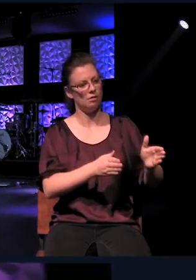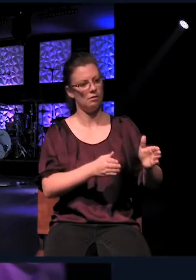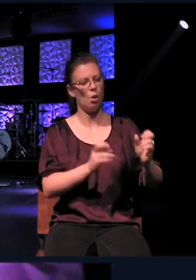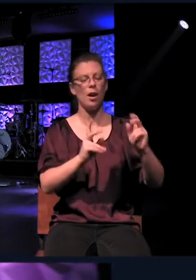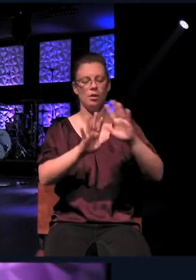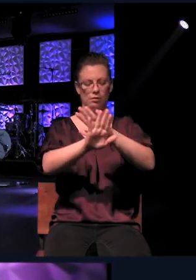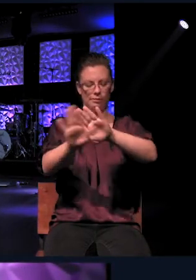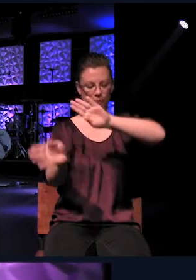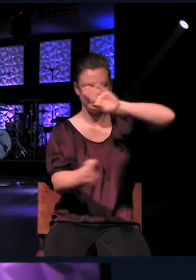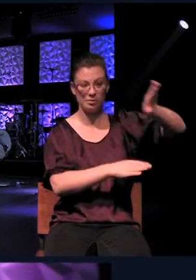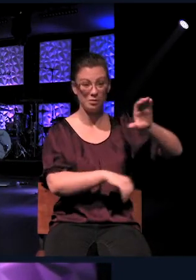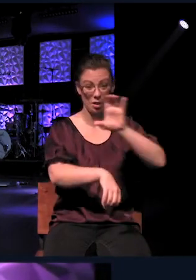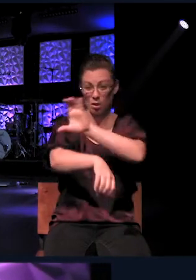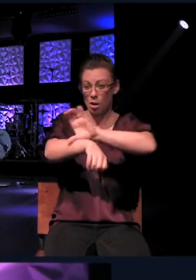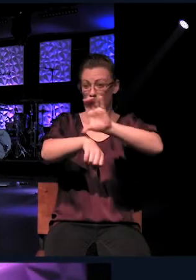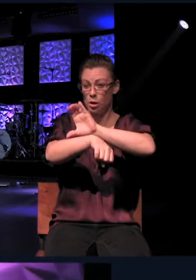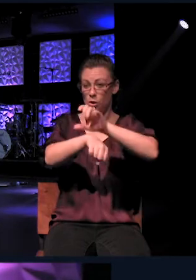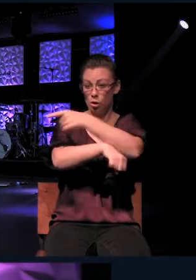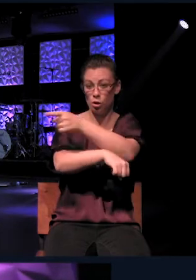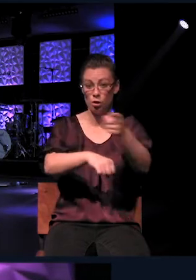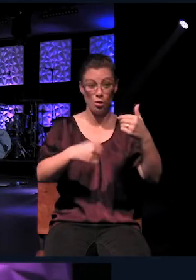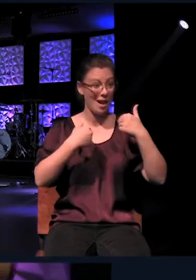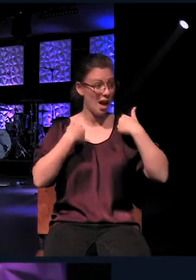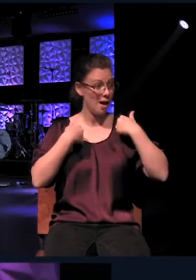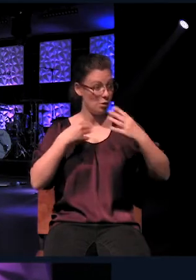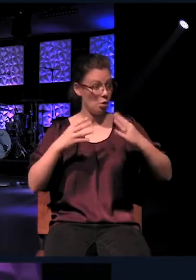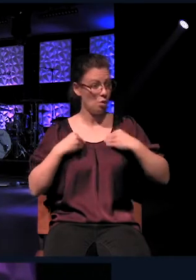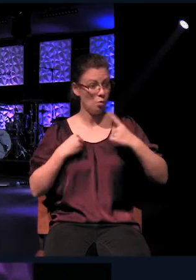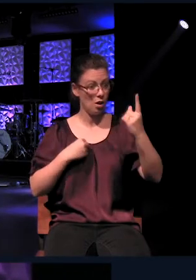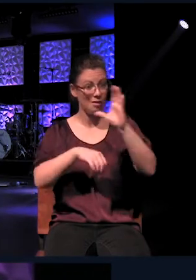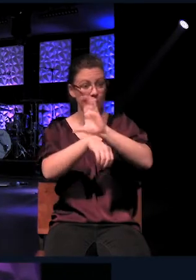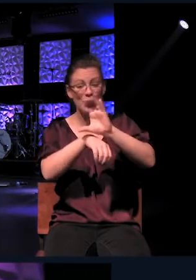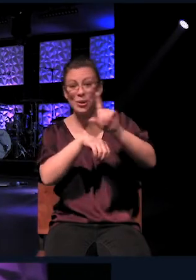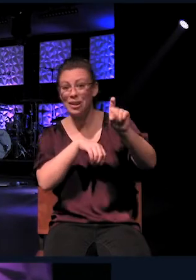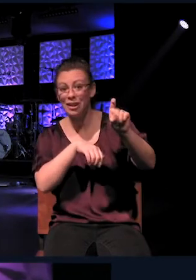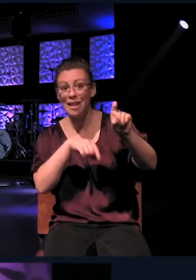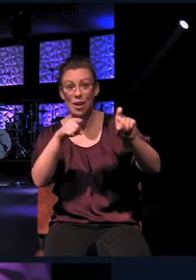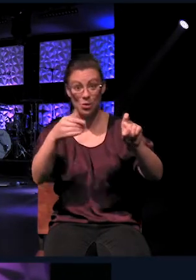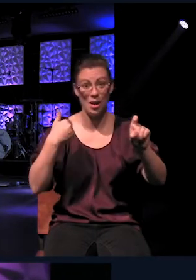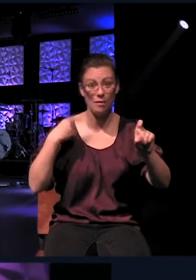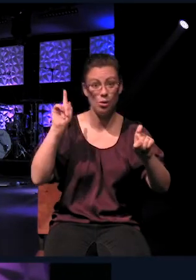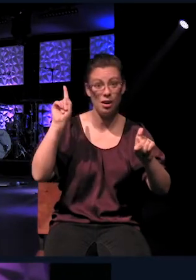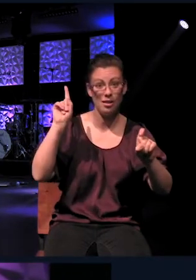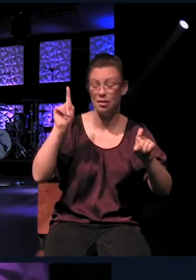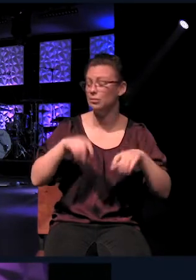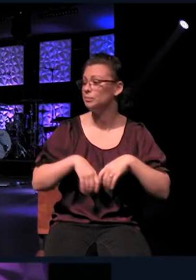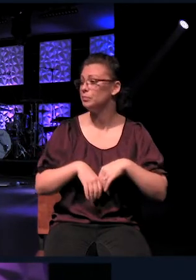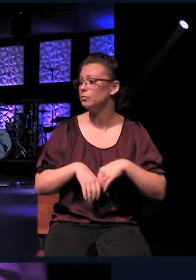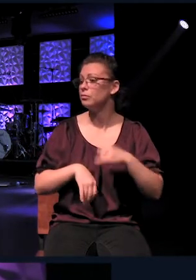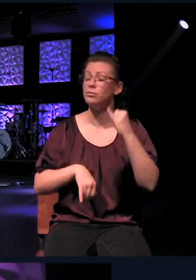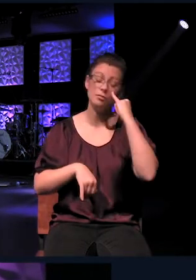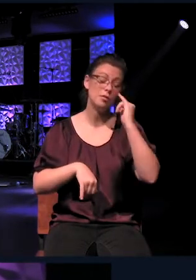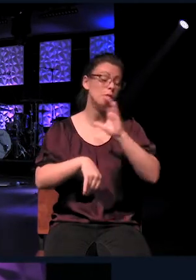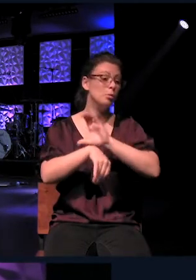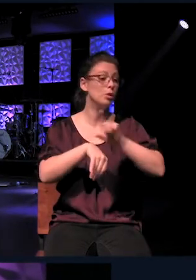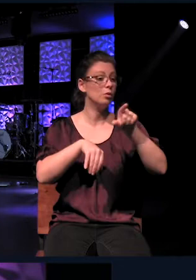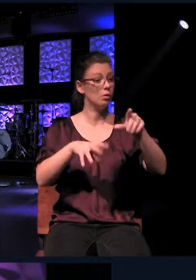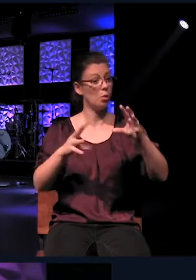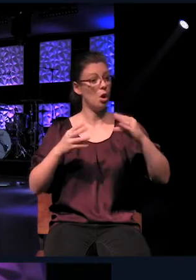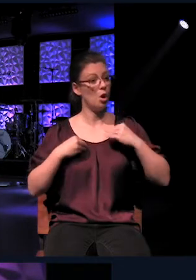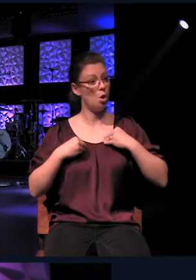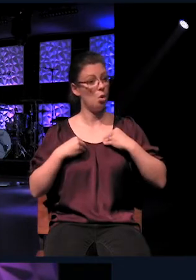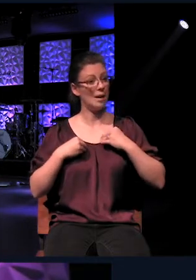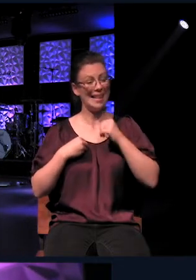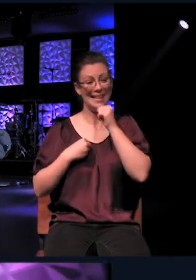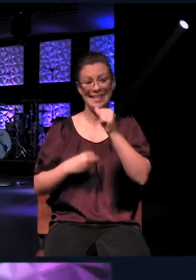own a computer? If you own a computer, yeah. Those of you watching online, you might be watching on it. If you own a computer and it doesn't have an Apple on